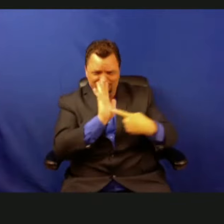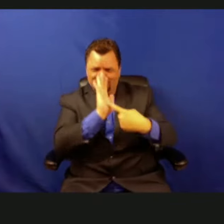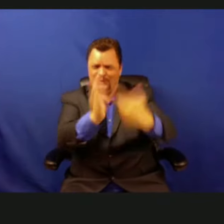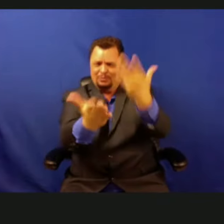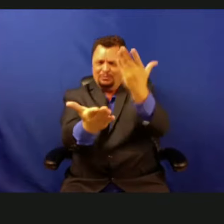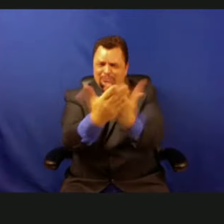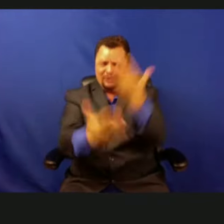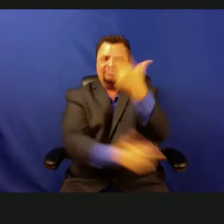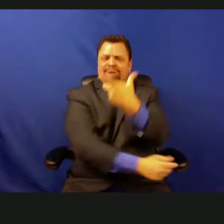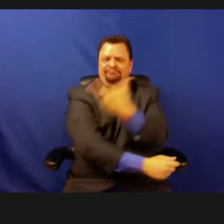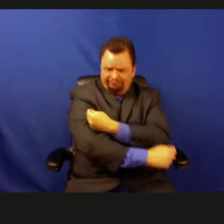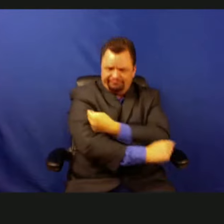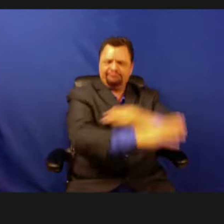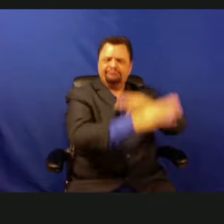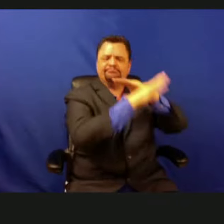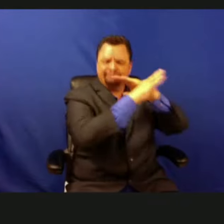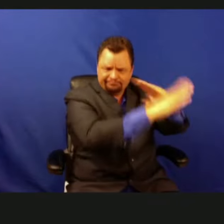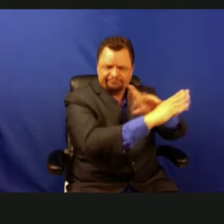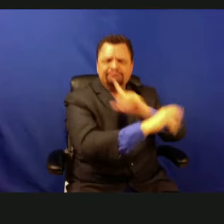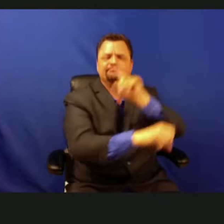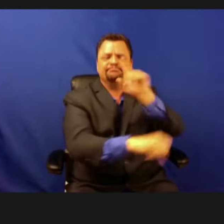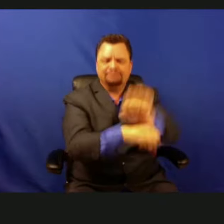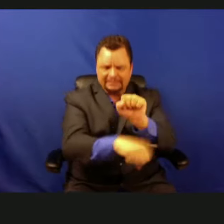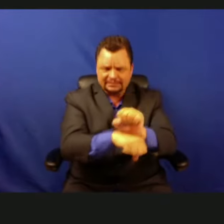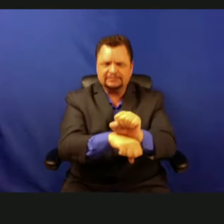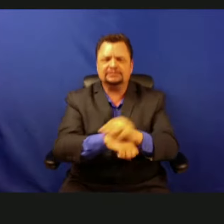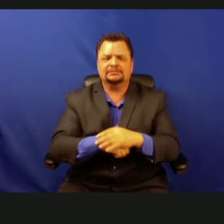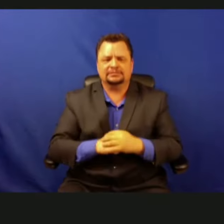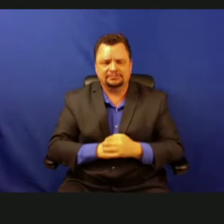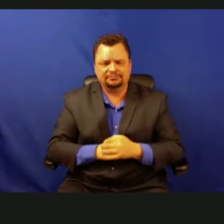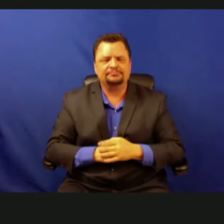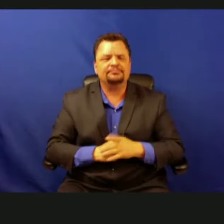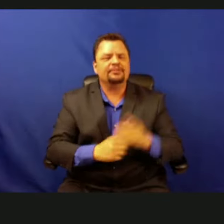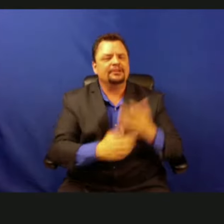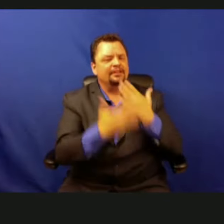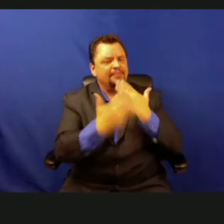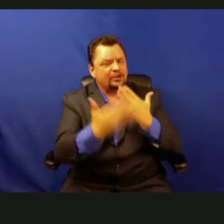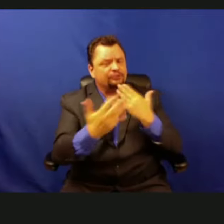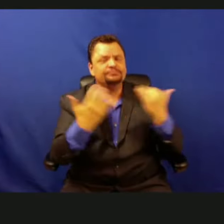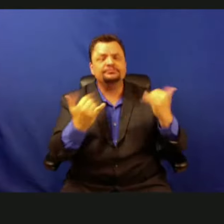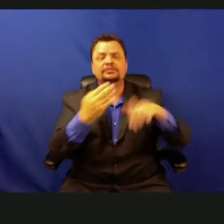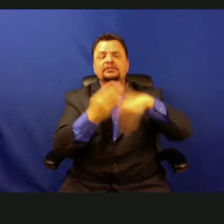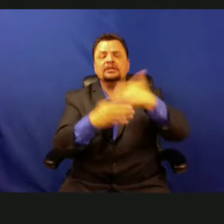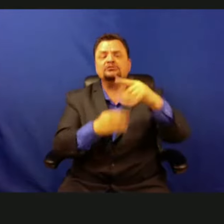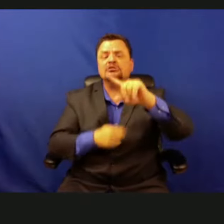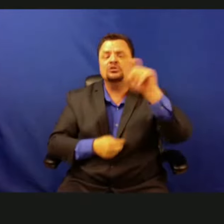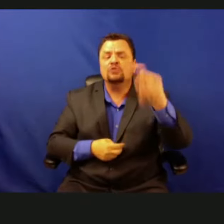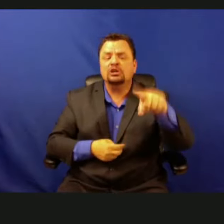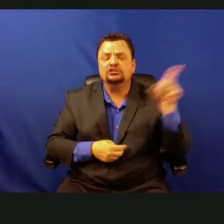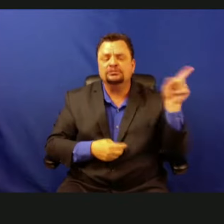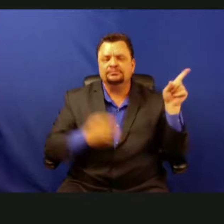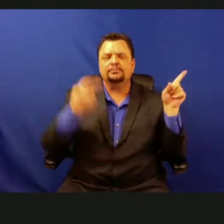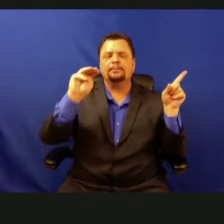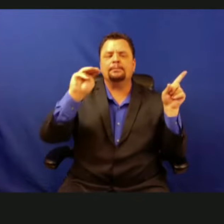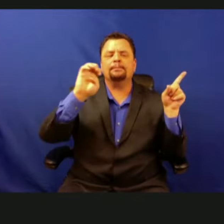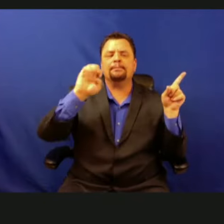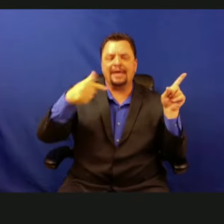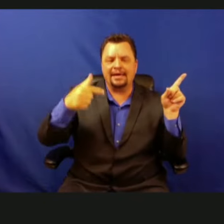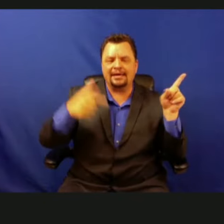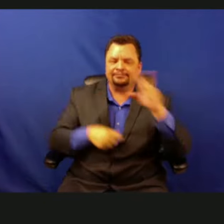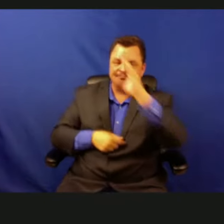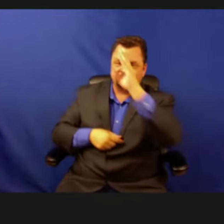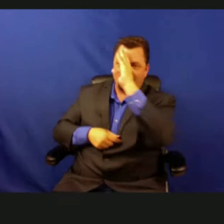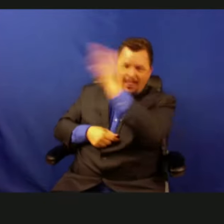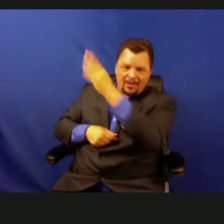next question is from Meg. Meg, go ahead. Hello, this is Meg Wingeter from the Denver Post. I just wanted to clarify